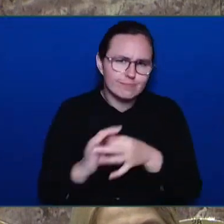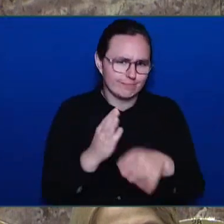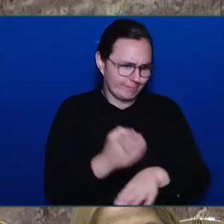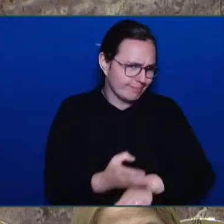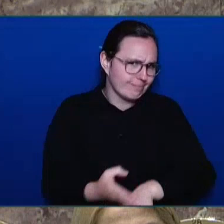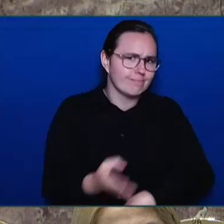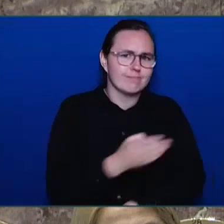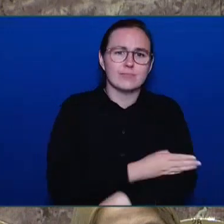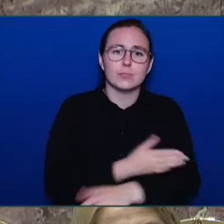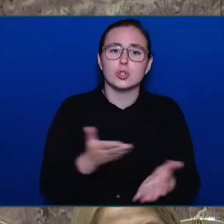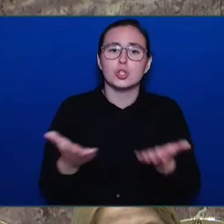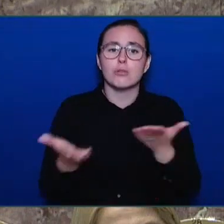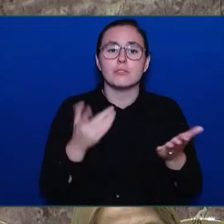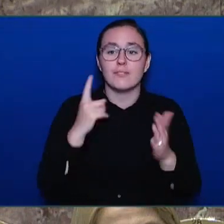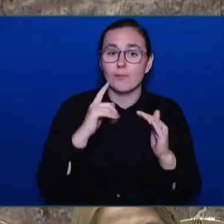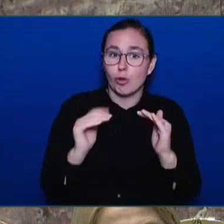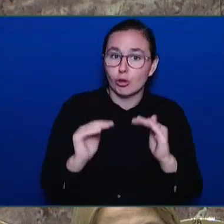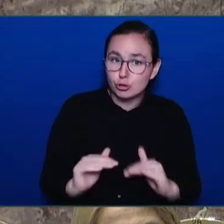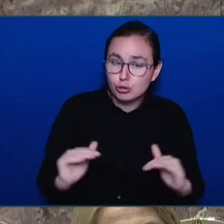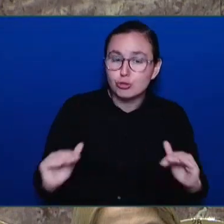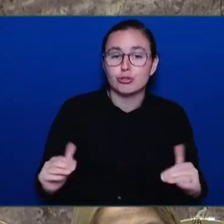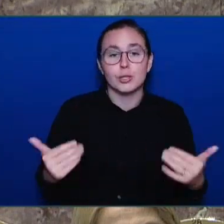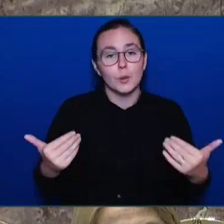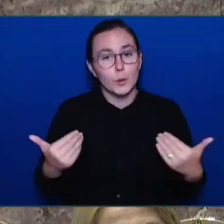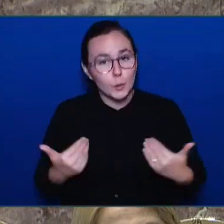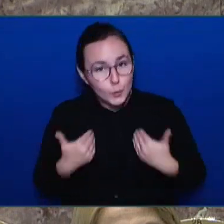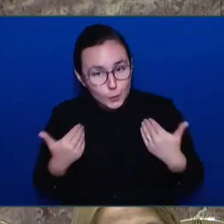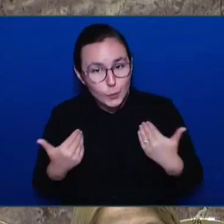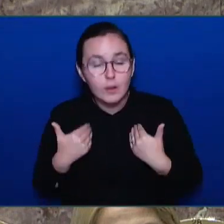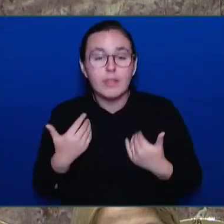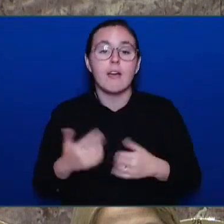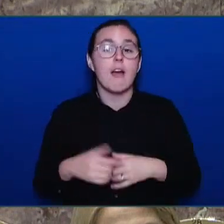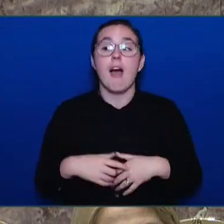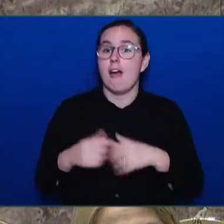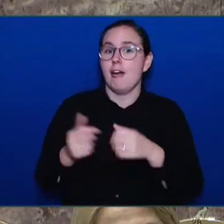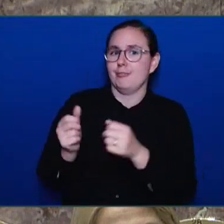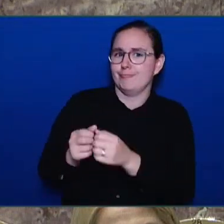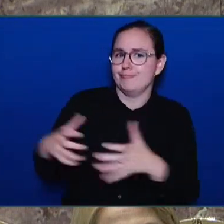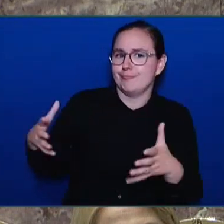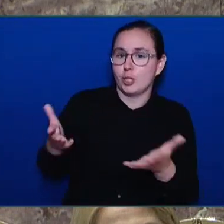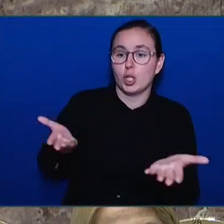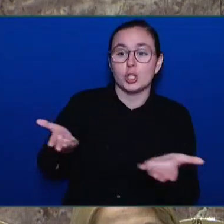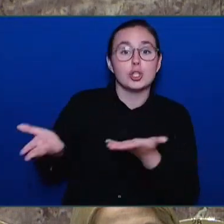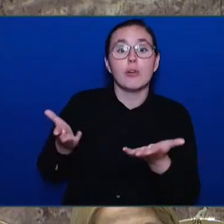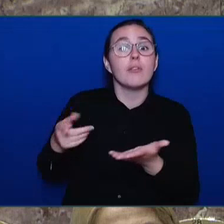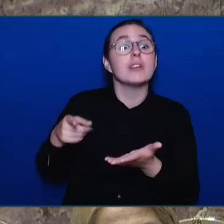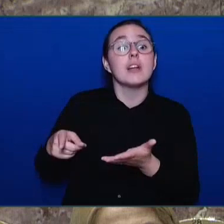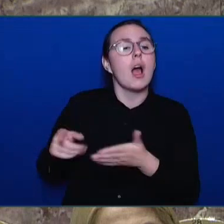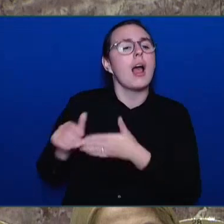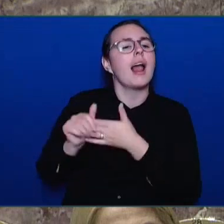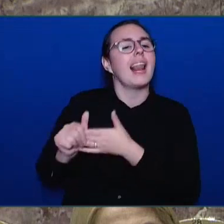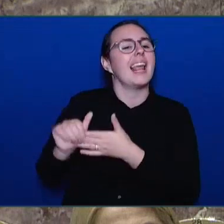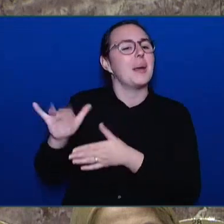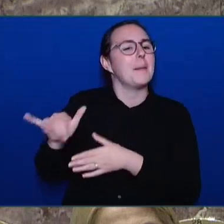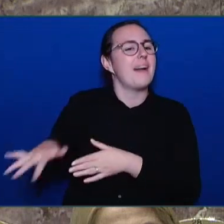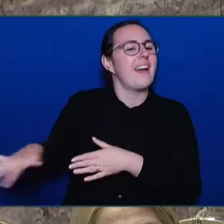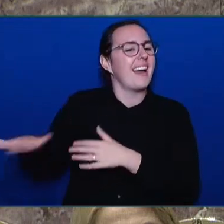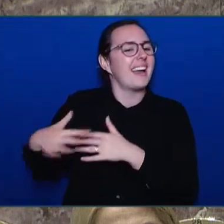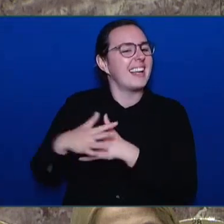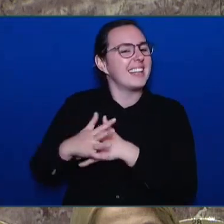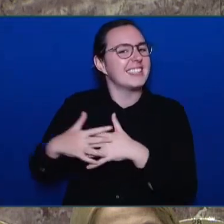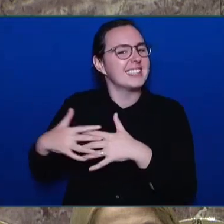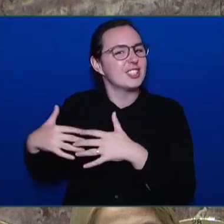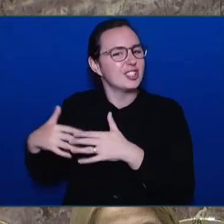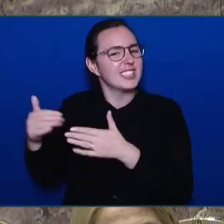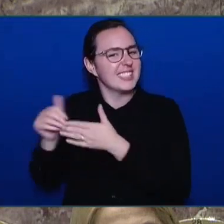addresses substance use, and builds out a system of care and treatment across the continuum, from counseling,